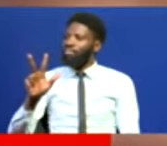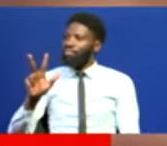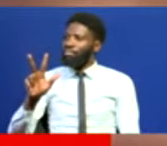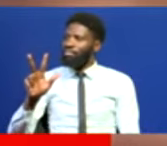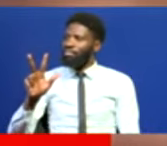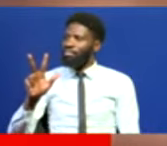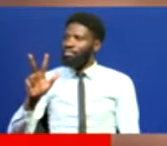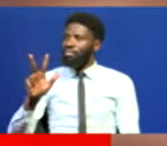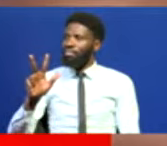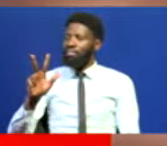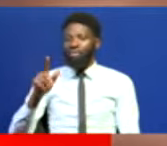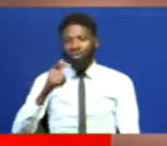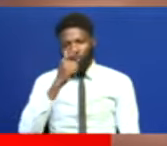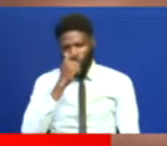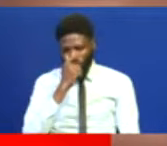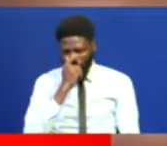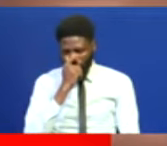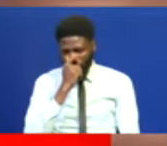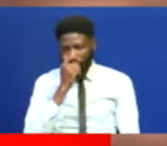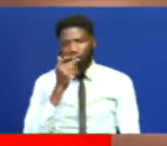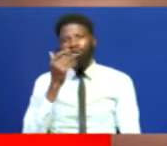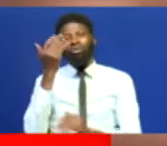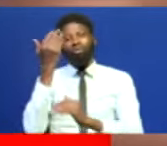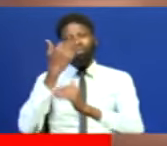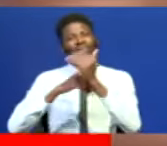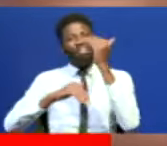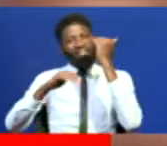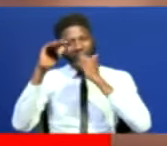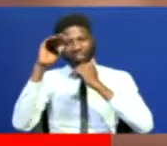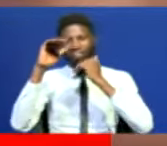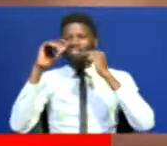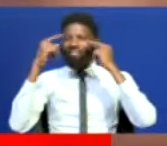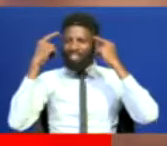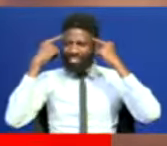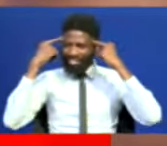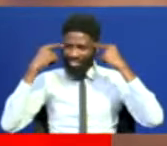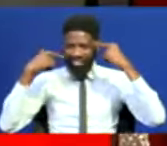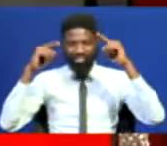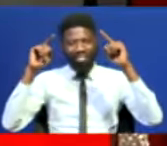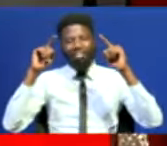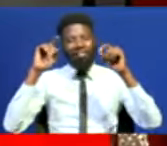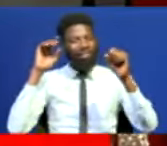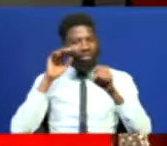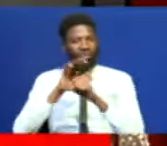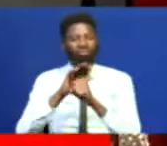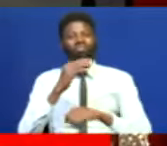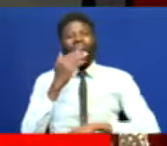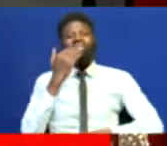and wish the university great success. Asante sana.